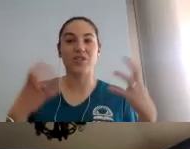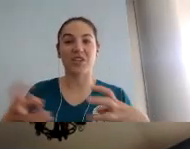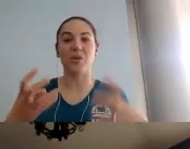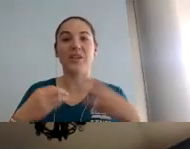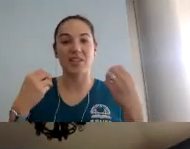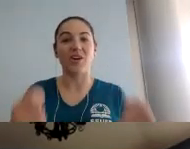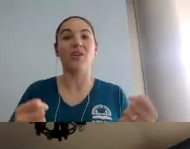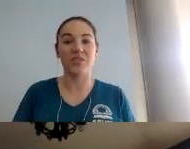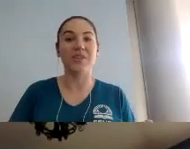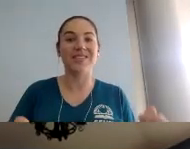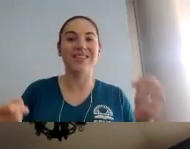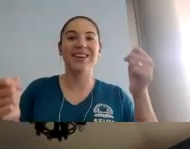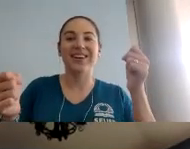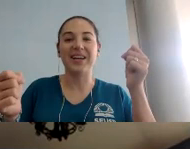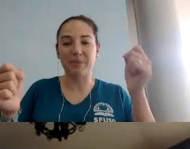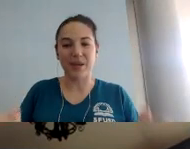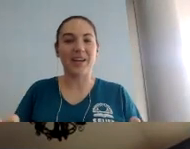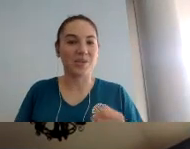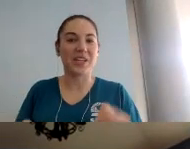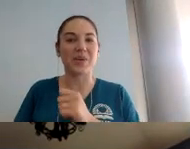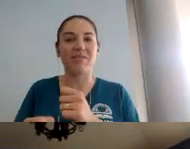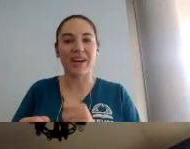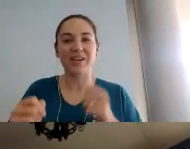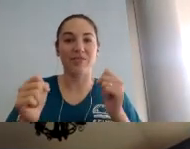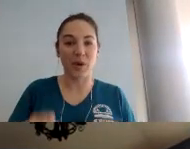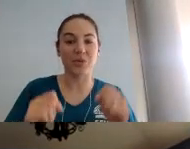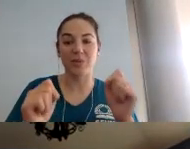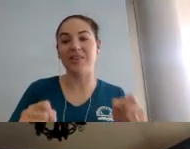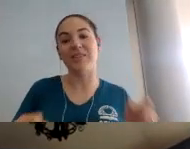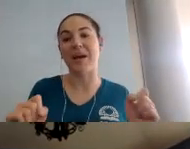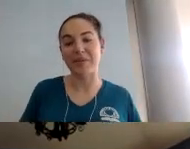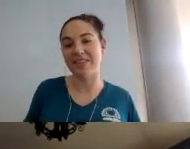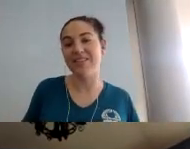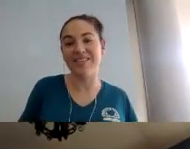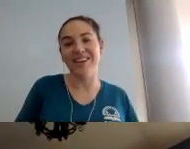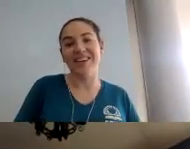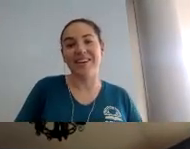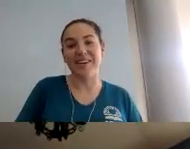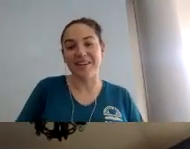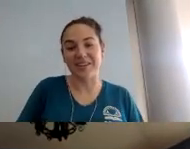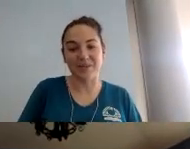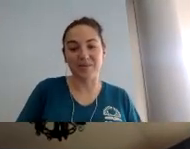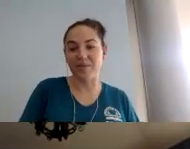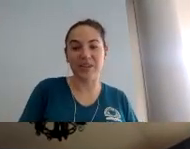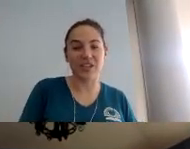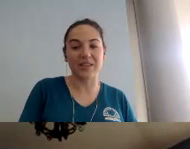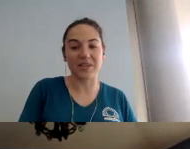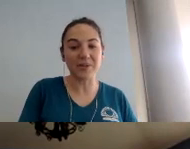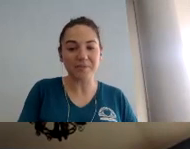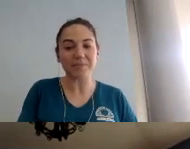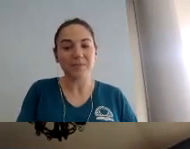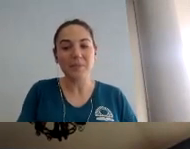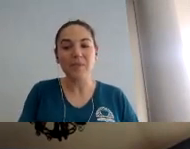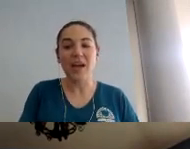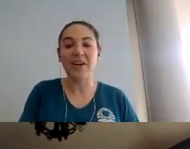our district's goal is that all students by 2025 graduate with these competencies. And so feel free to check those